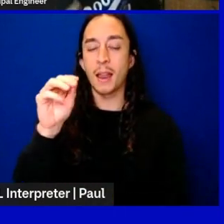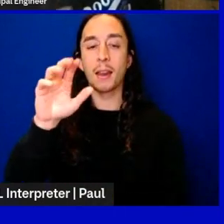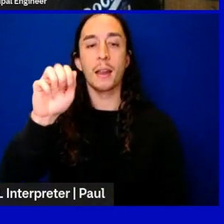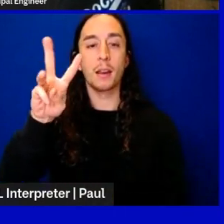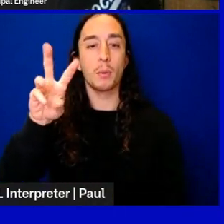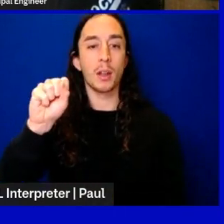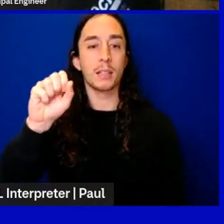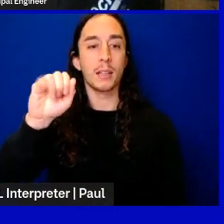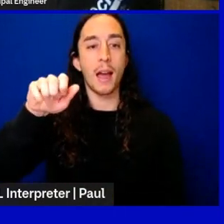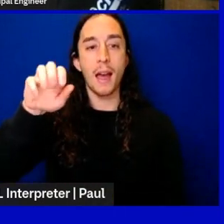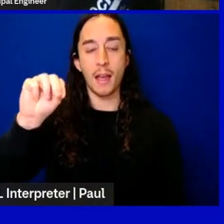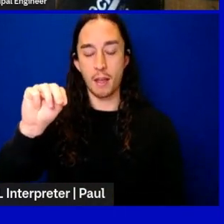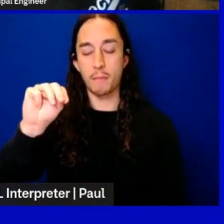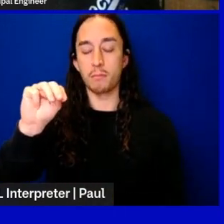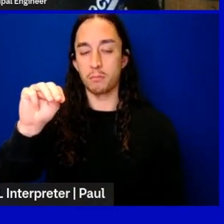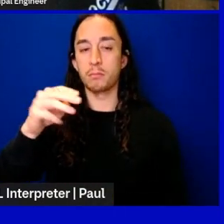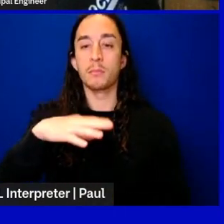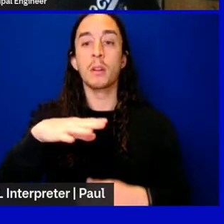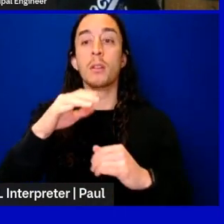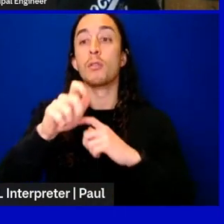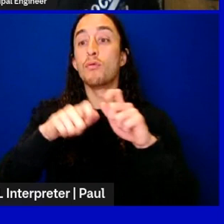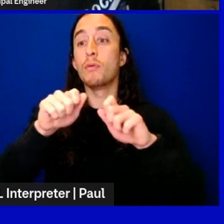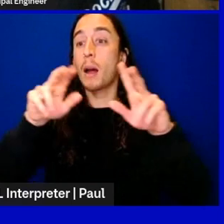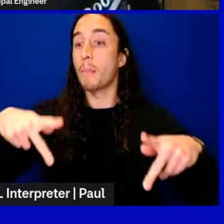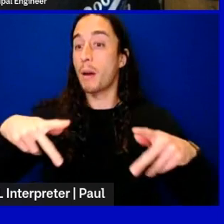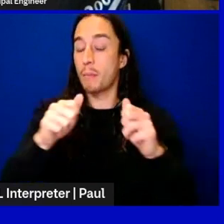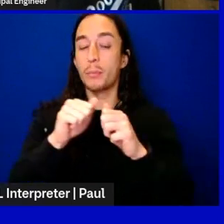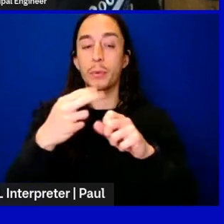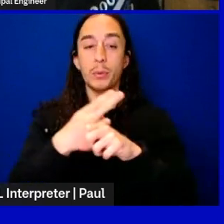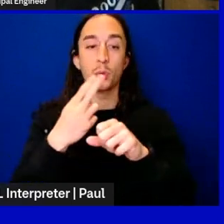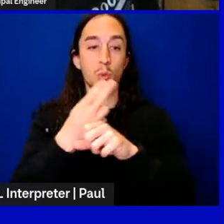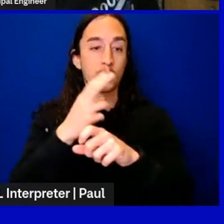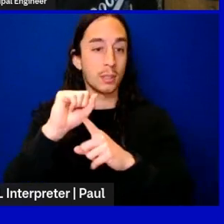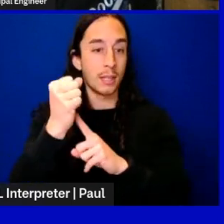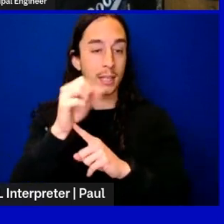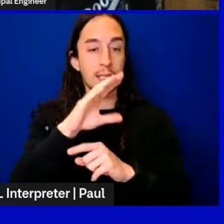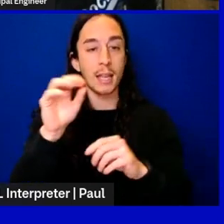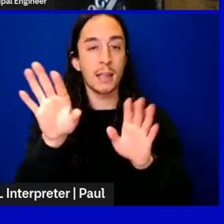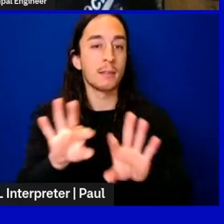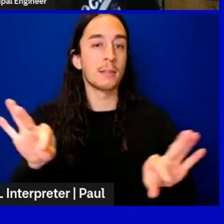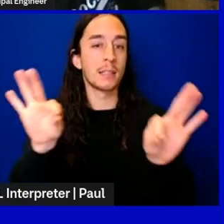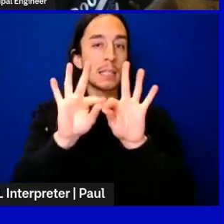model. Finally, we'll wrap up our session with some use cases and key takeaways.